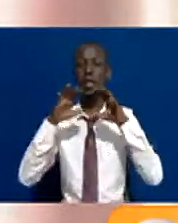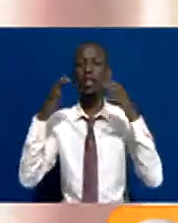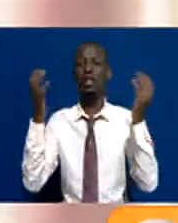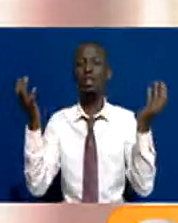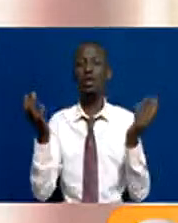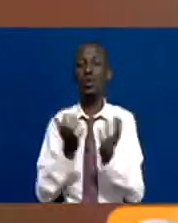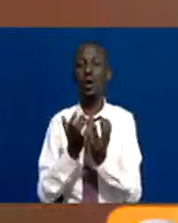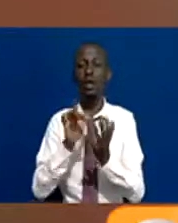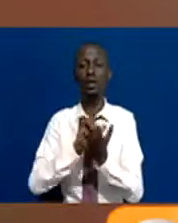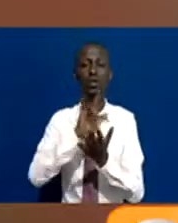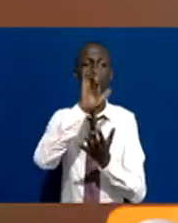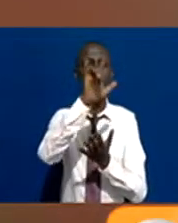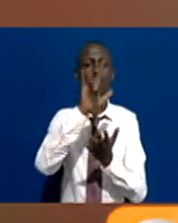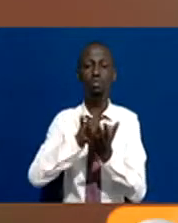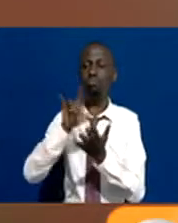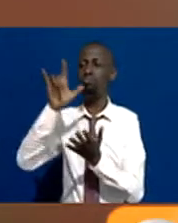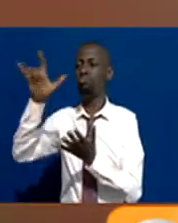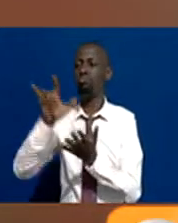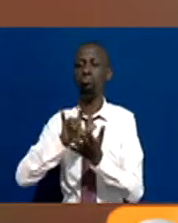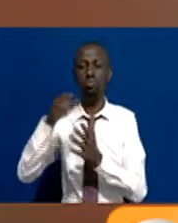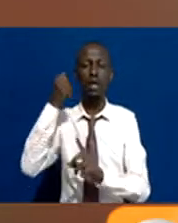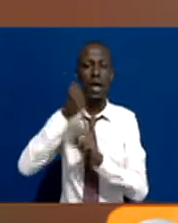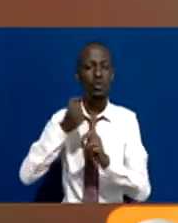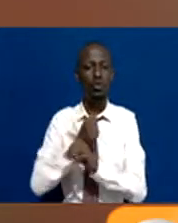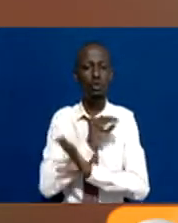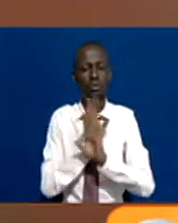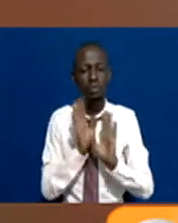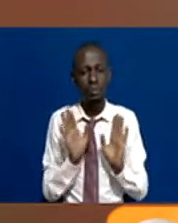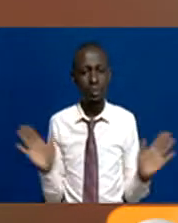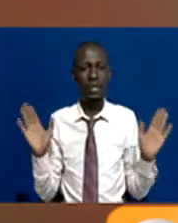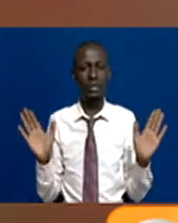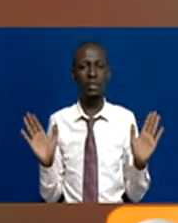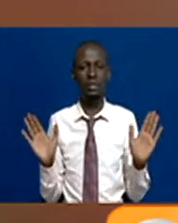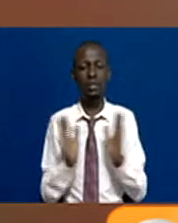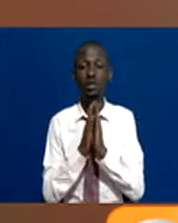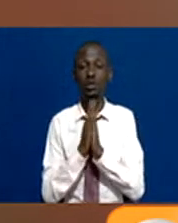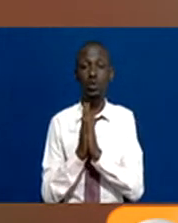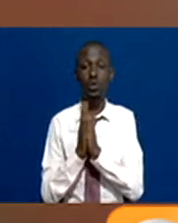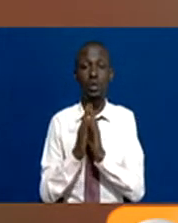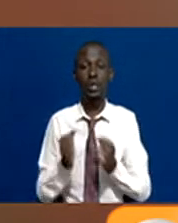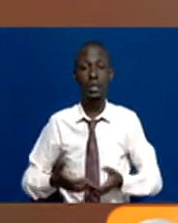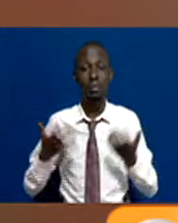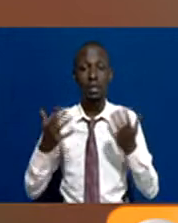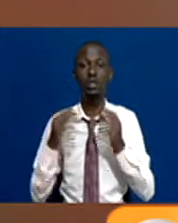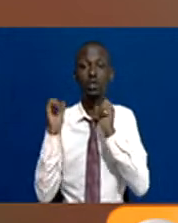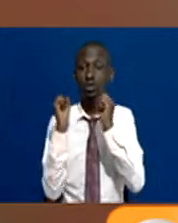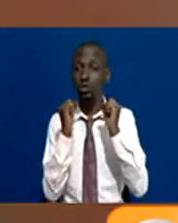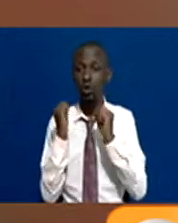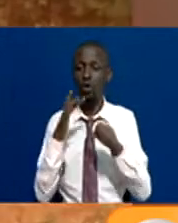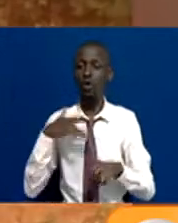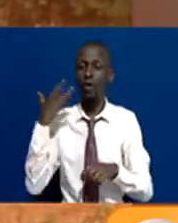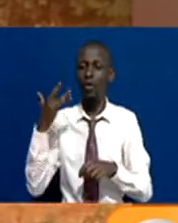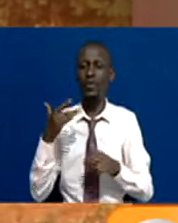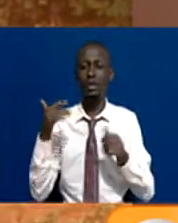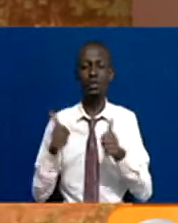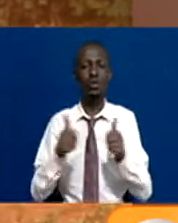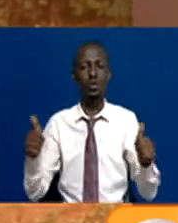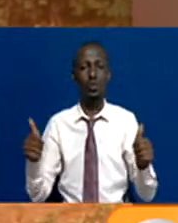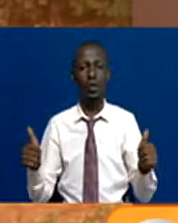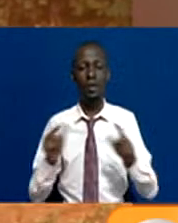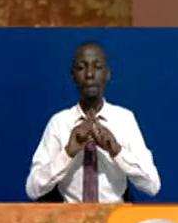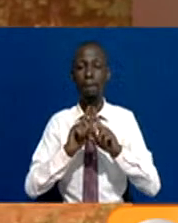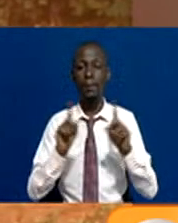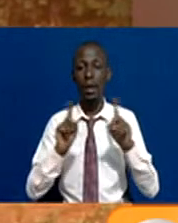just advocating. Sharing her story now with courage is what keeps Shiro going, though she admits the healing